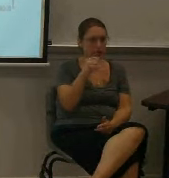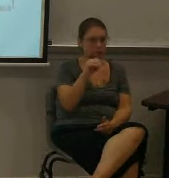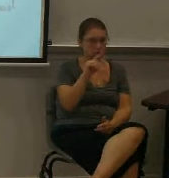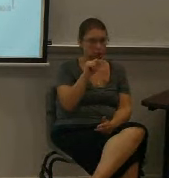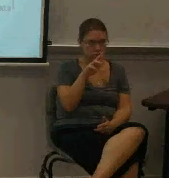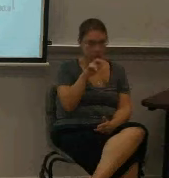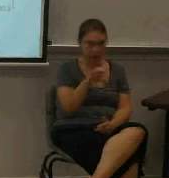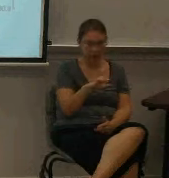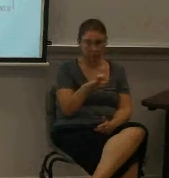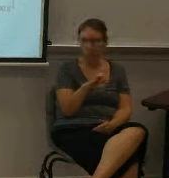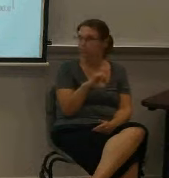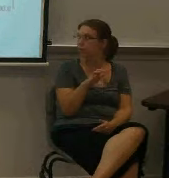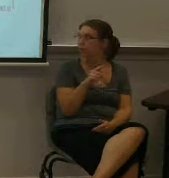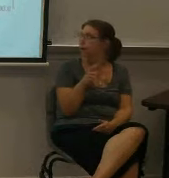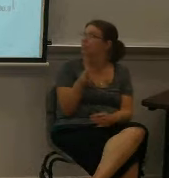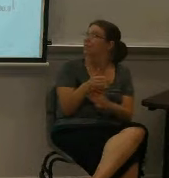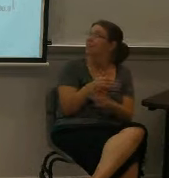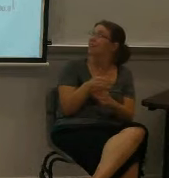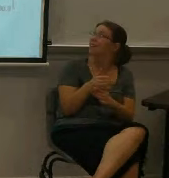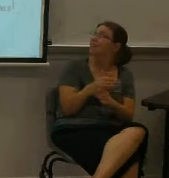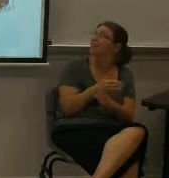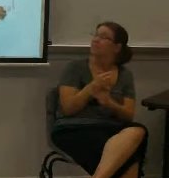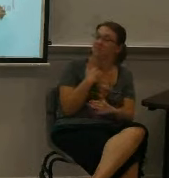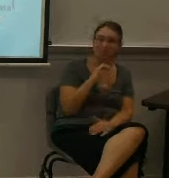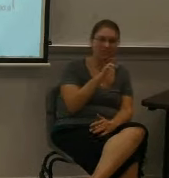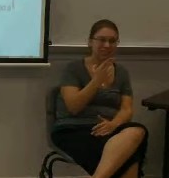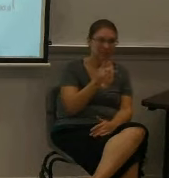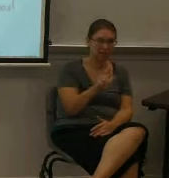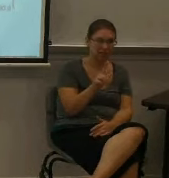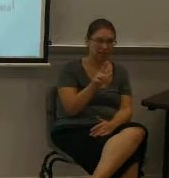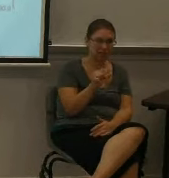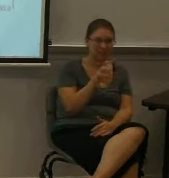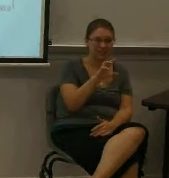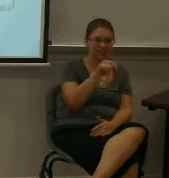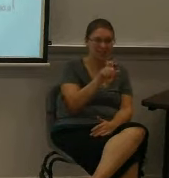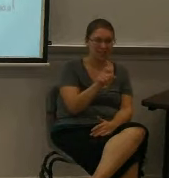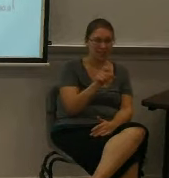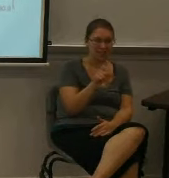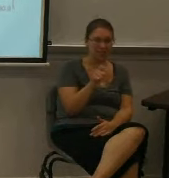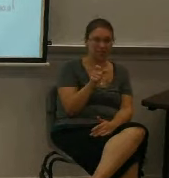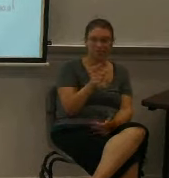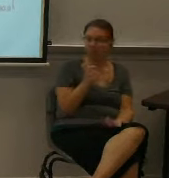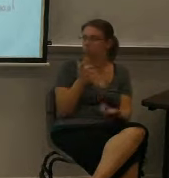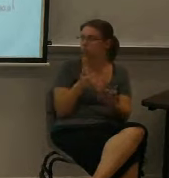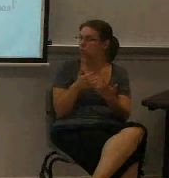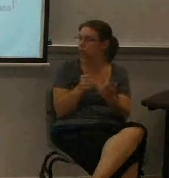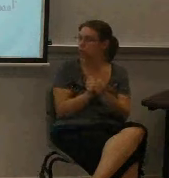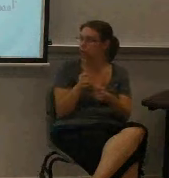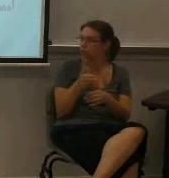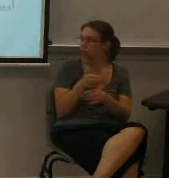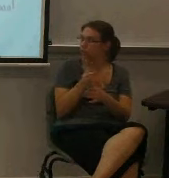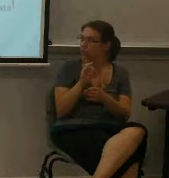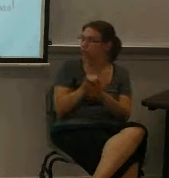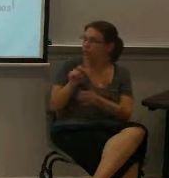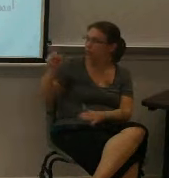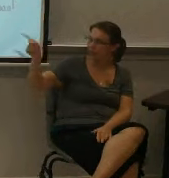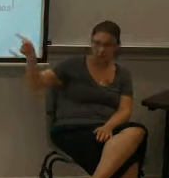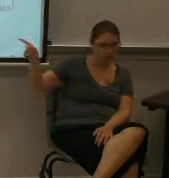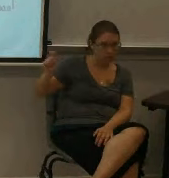these scales right here, this chlorophyll scale here, approximately corresponds to the range of that